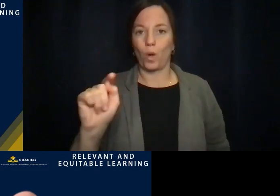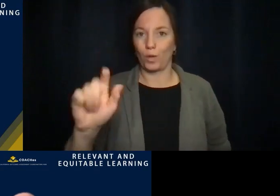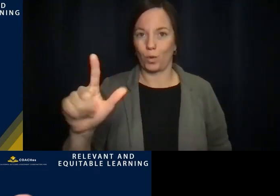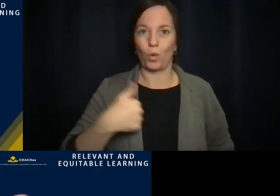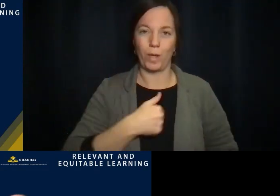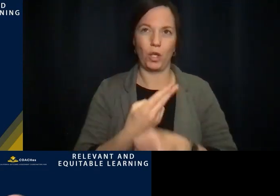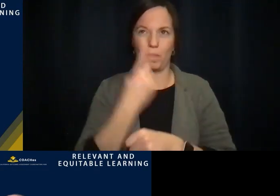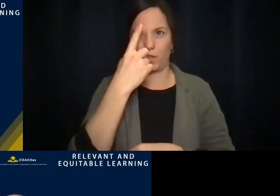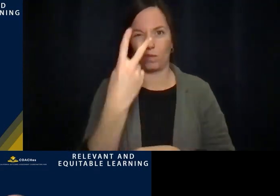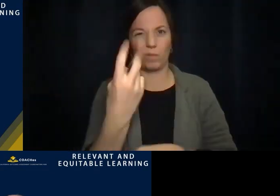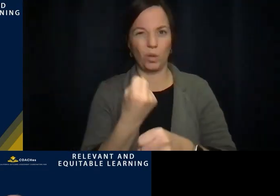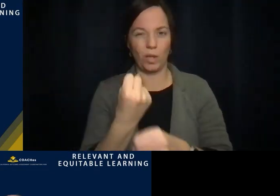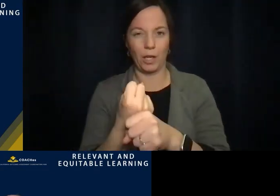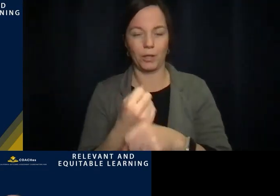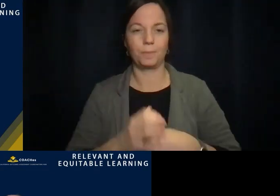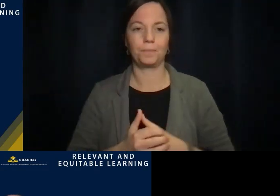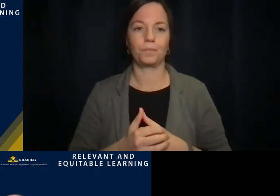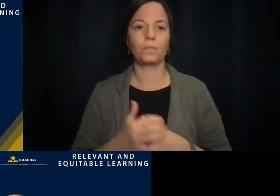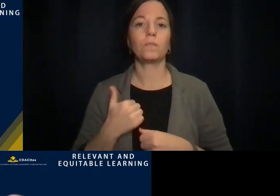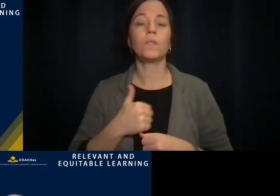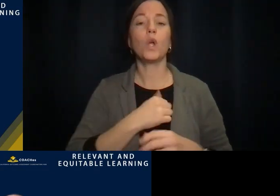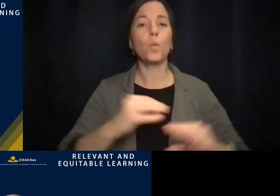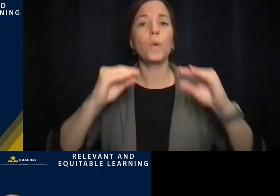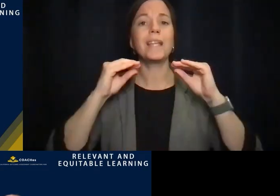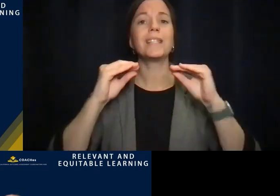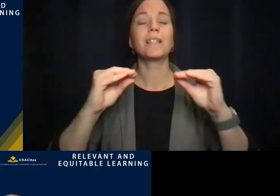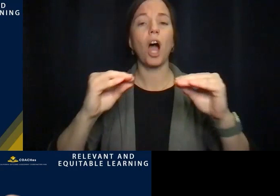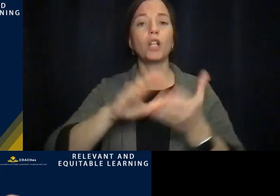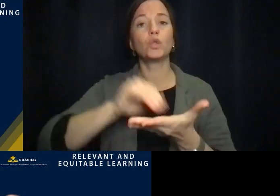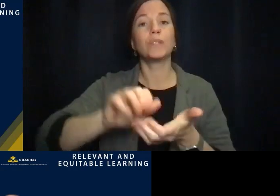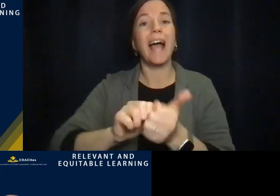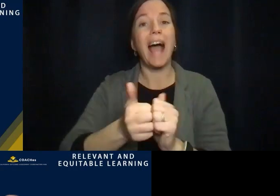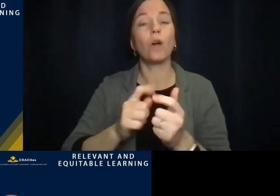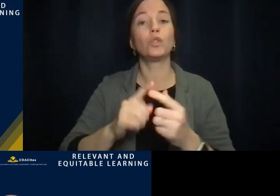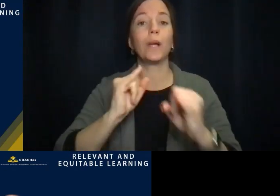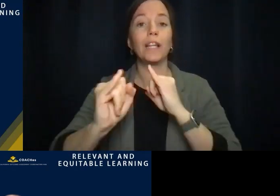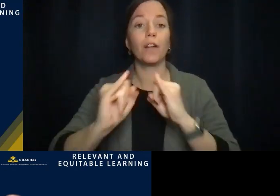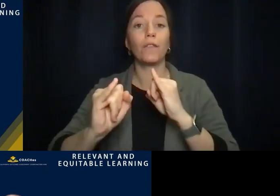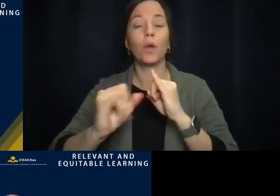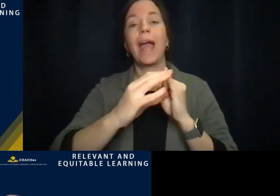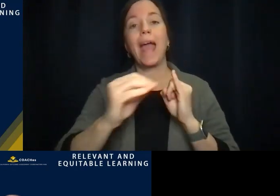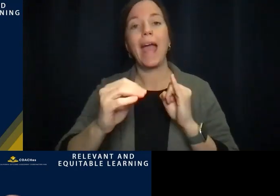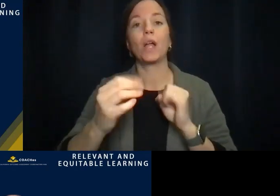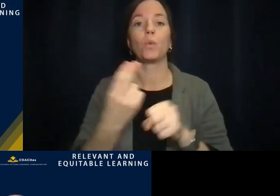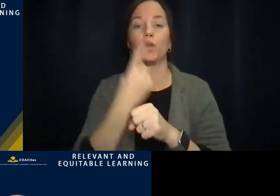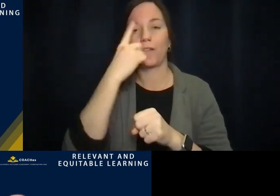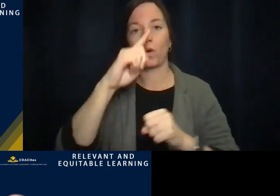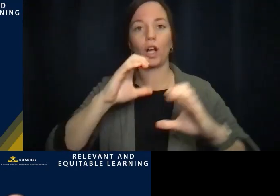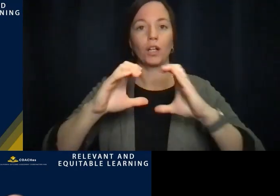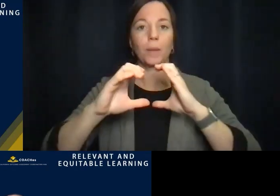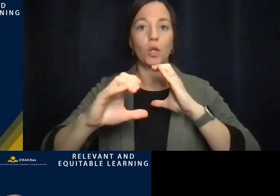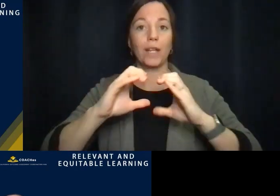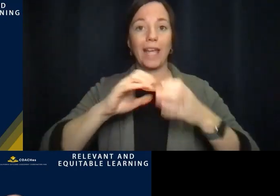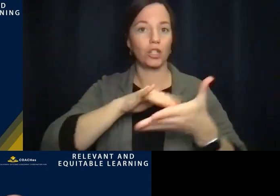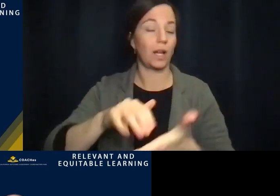2 years, and it was a place where taught students how to not just interview, but we demonstrated it for communication studies, and it